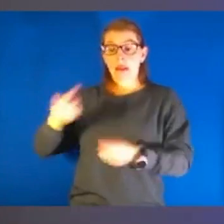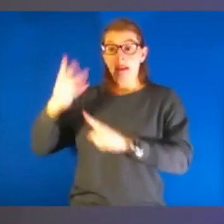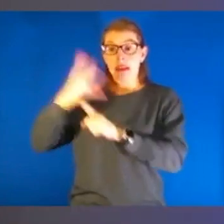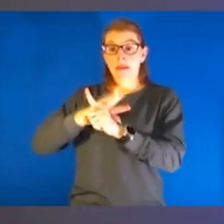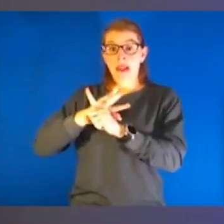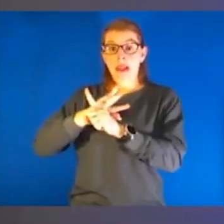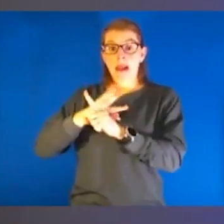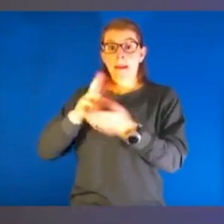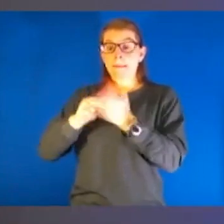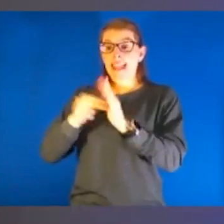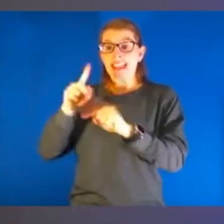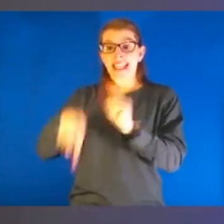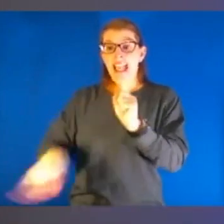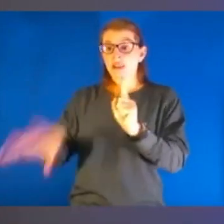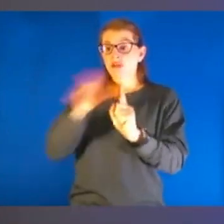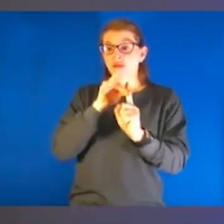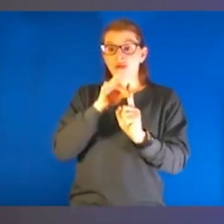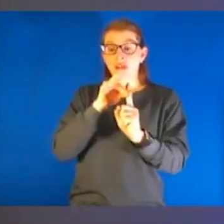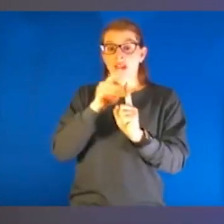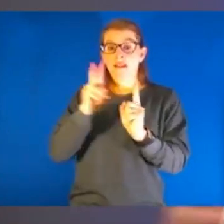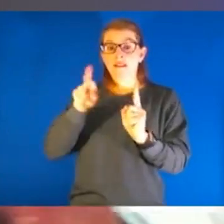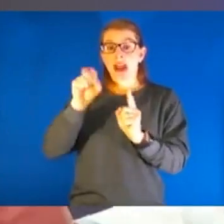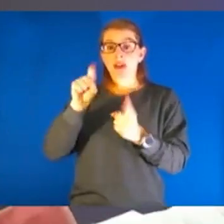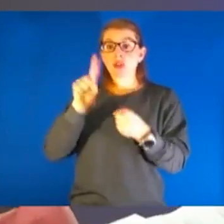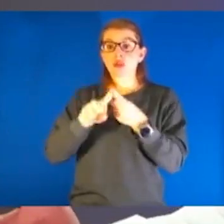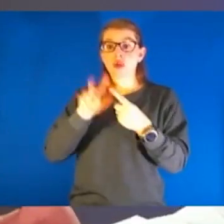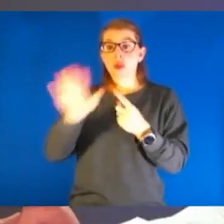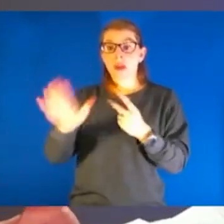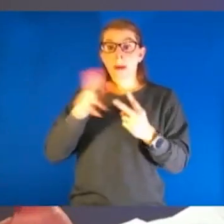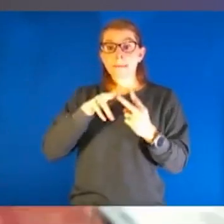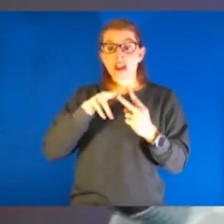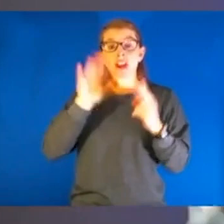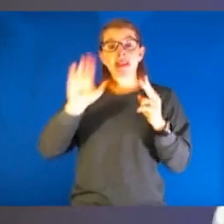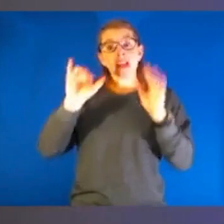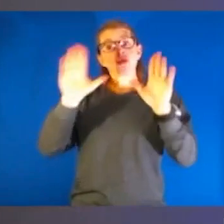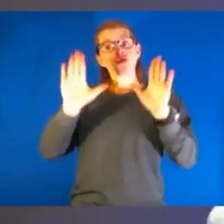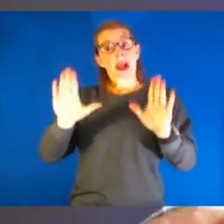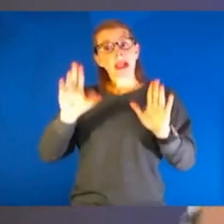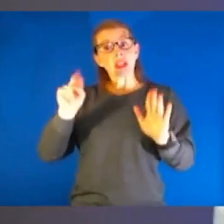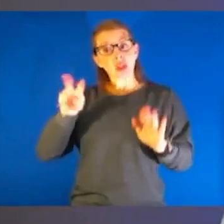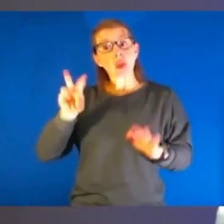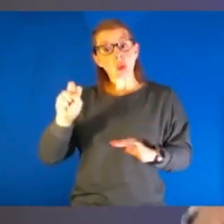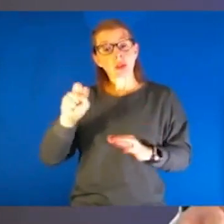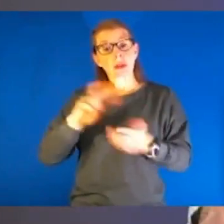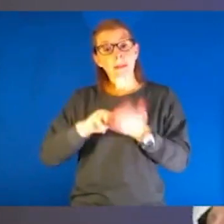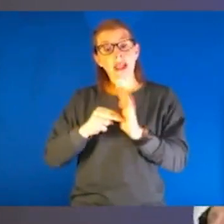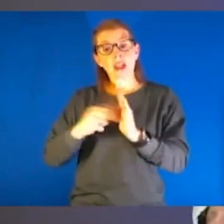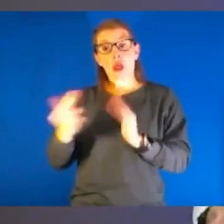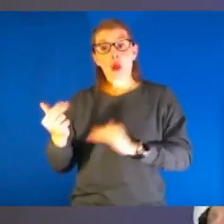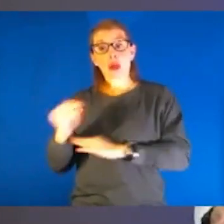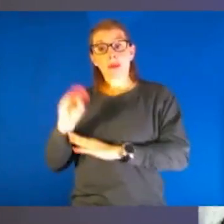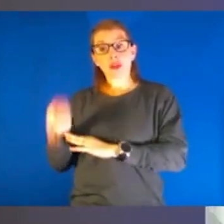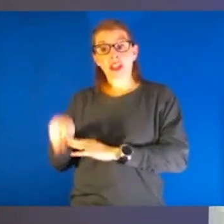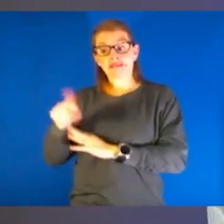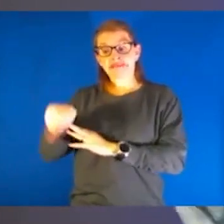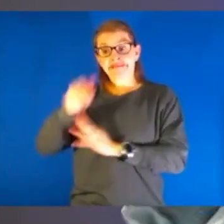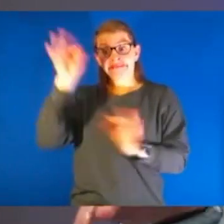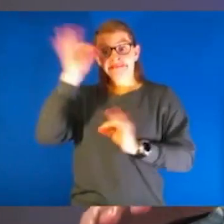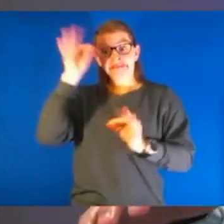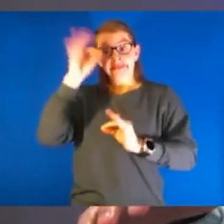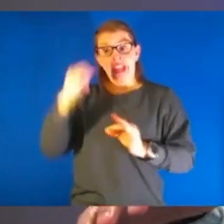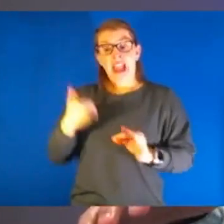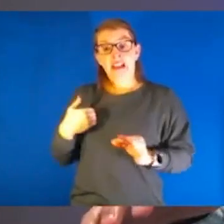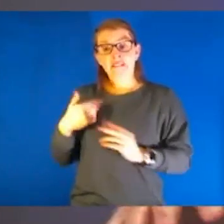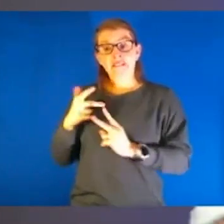the virus to their partners. Which is great news. Which is great. So then it goes back to that 13% that don't know they have the virus, who